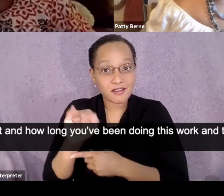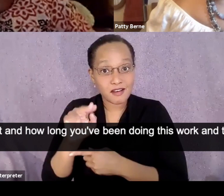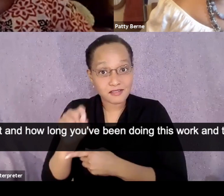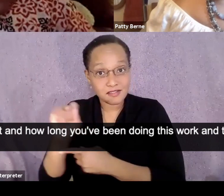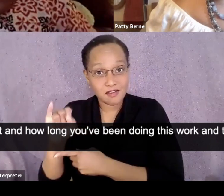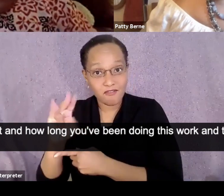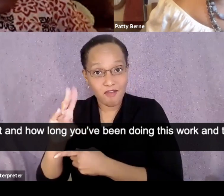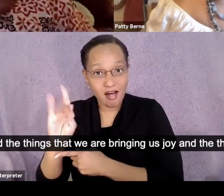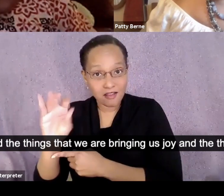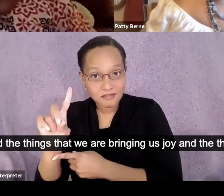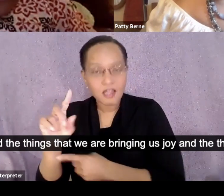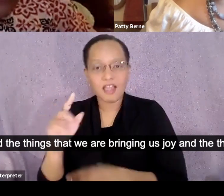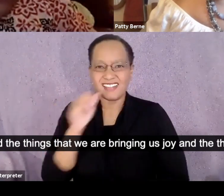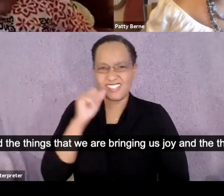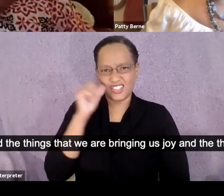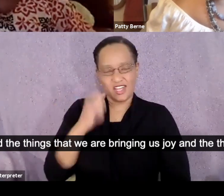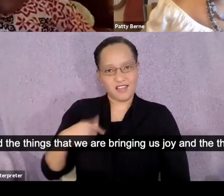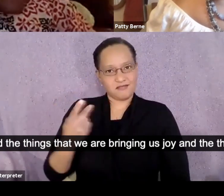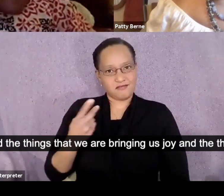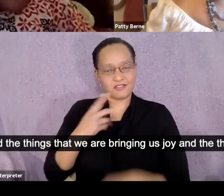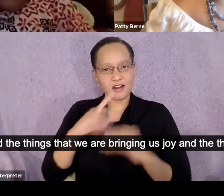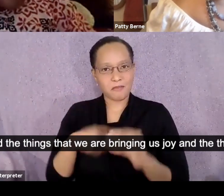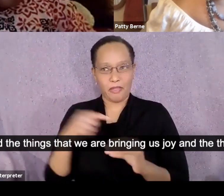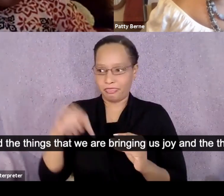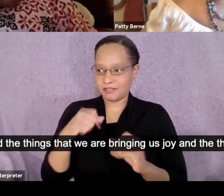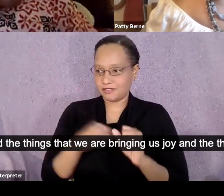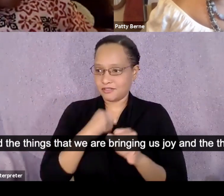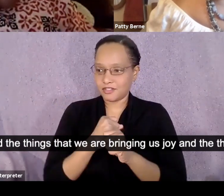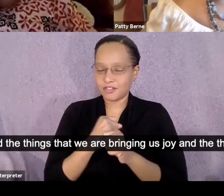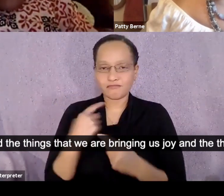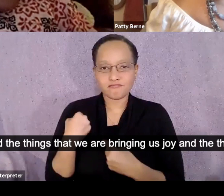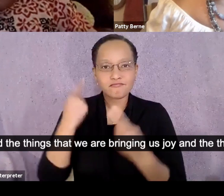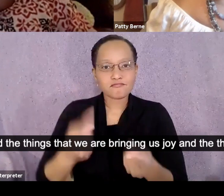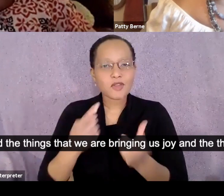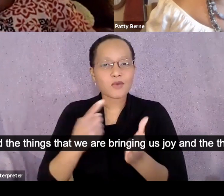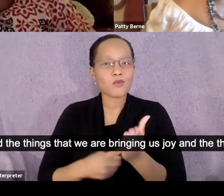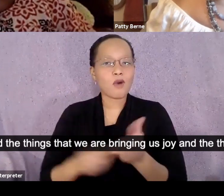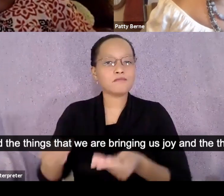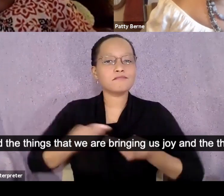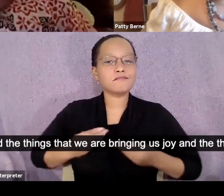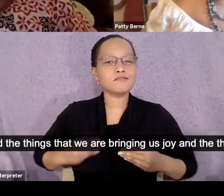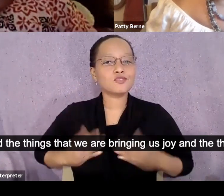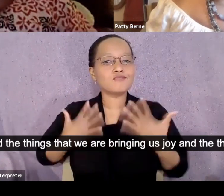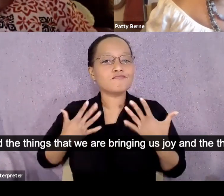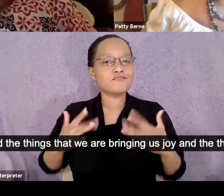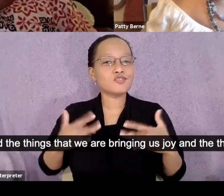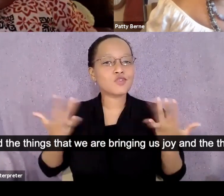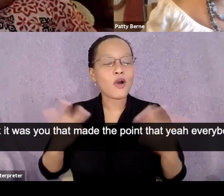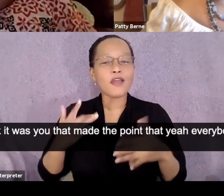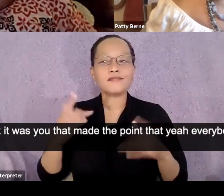yesterday about this year and the things that we are bringing us joy and the things we're celebrating.